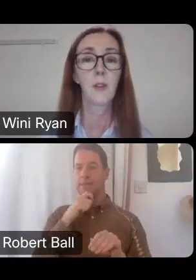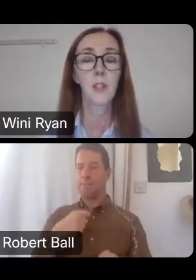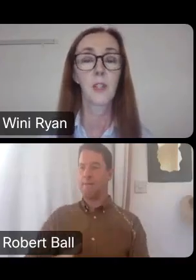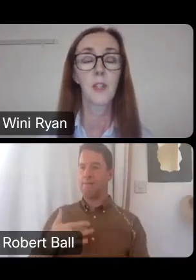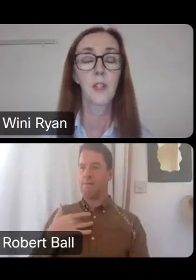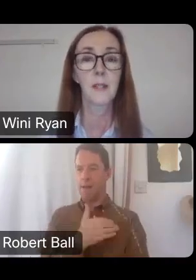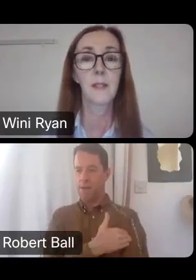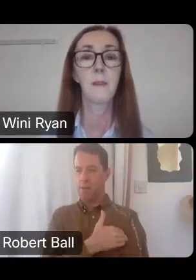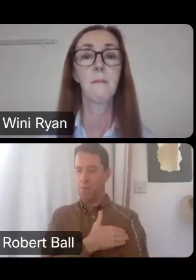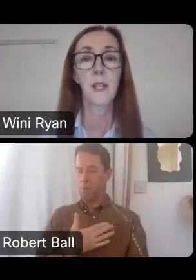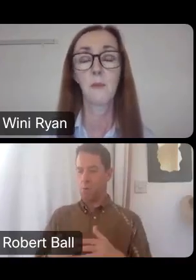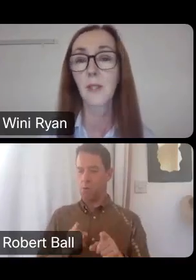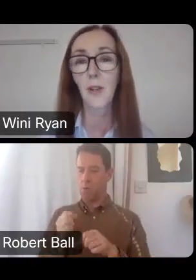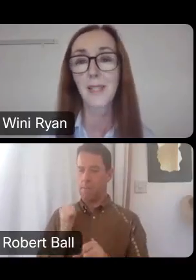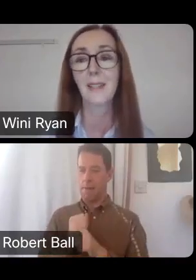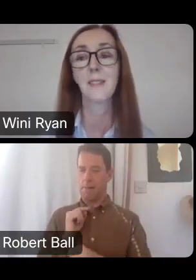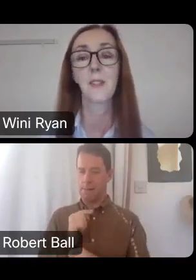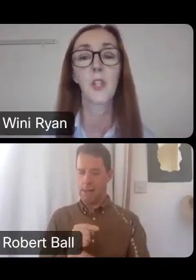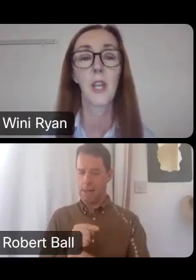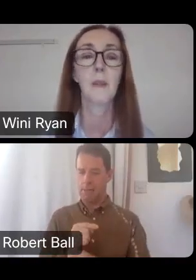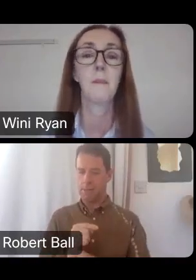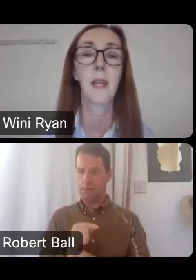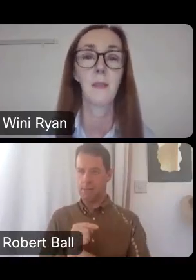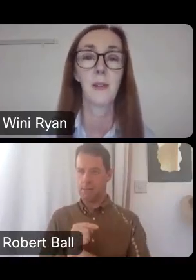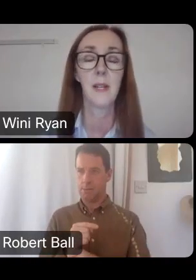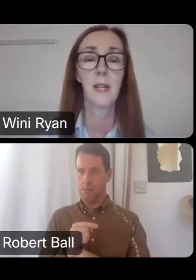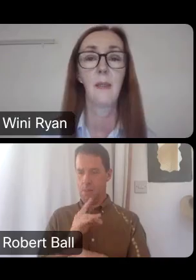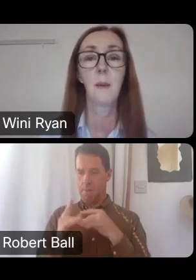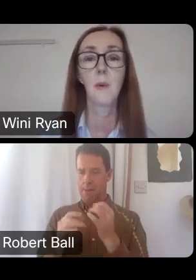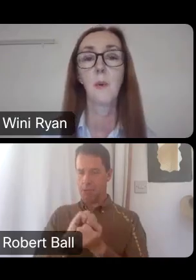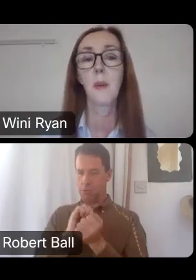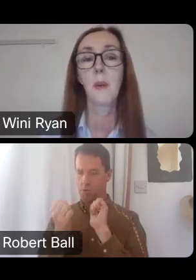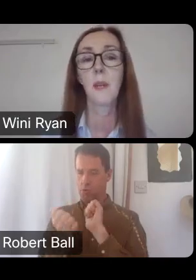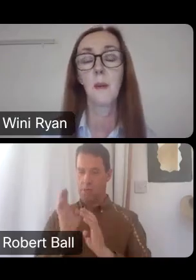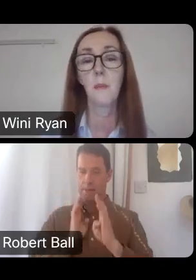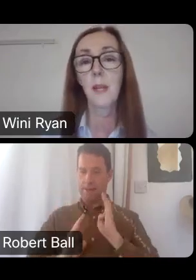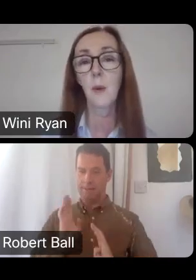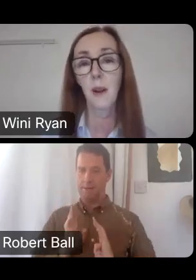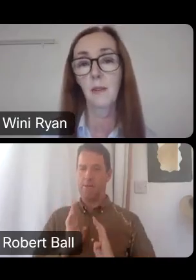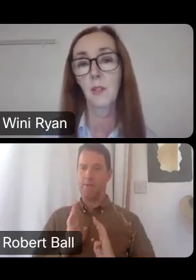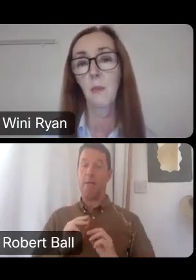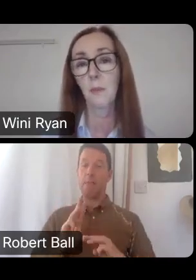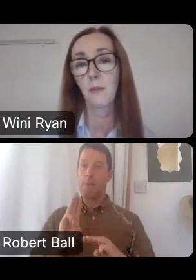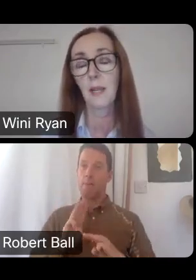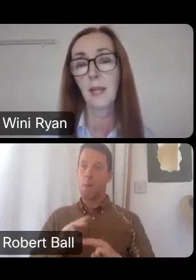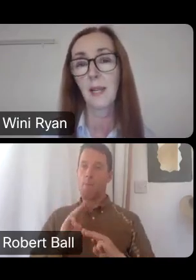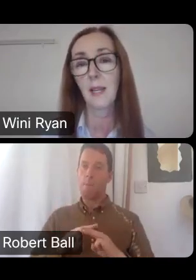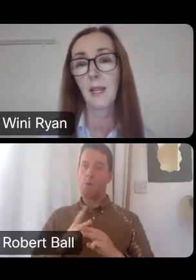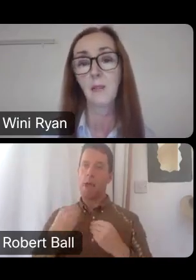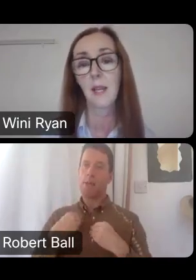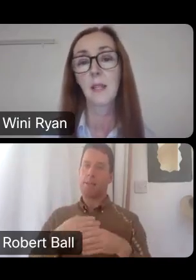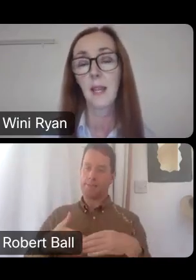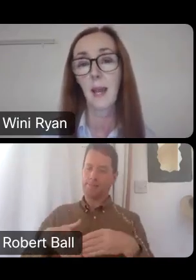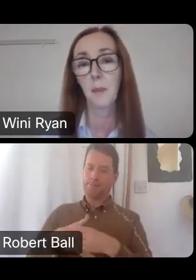going to do about this that might result in some change in behavior? And the more we can bring an awareness to what we're feeling